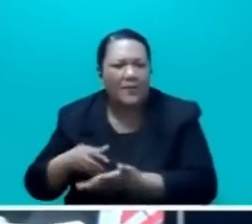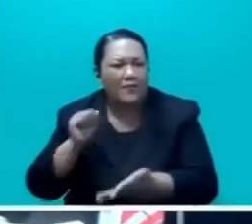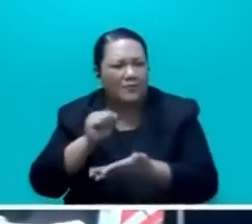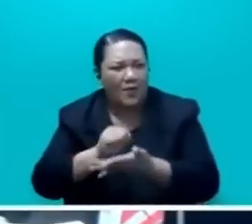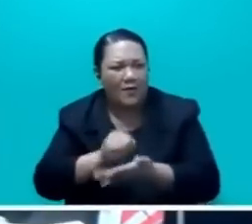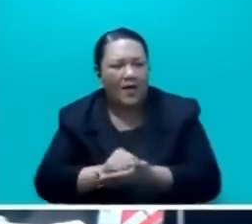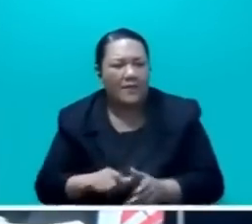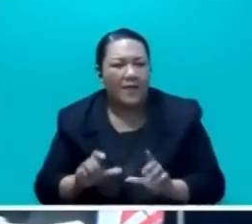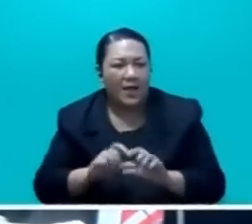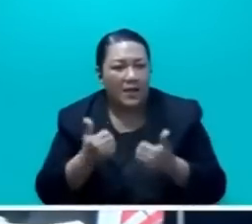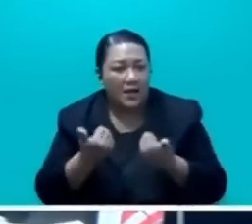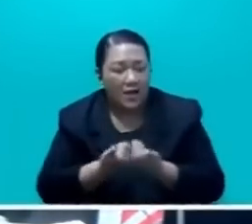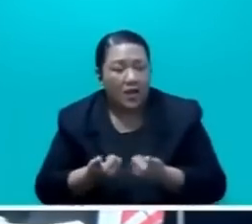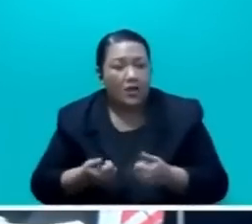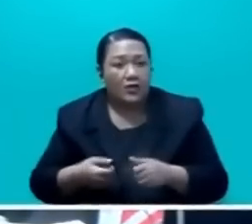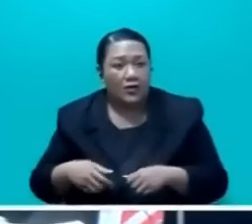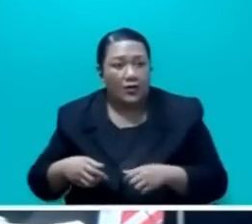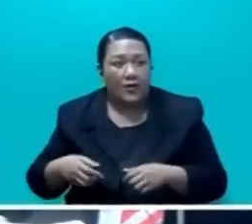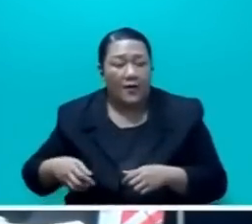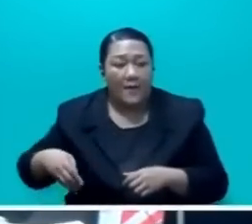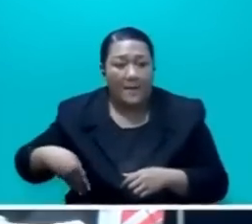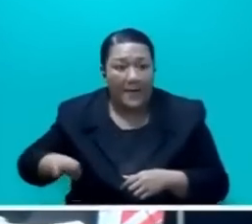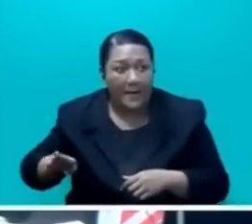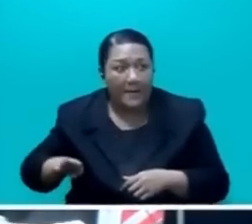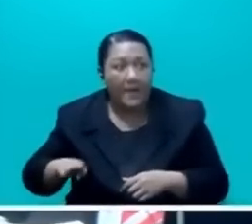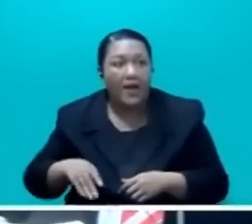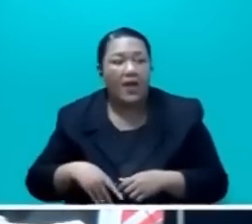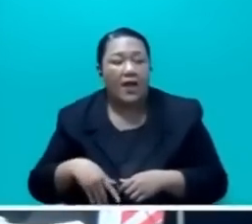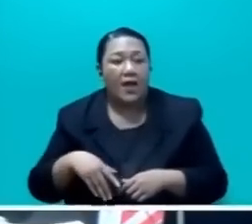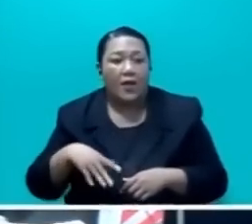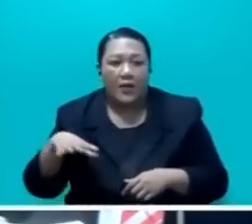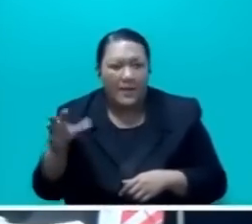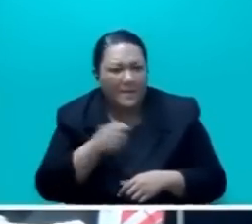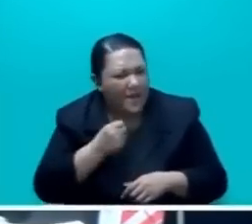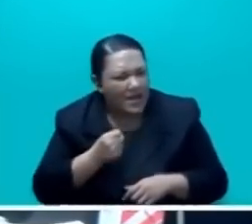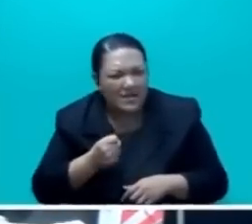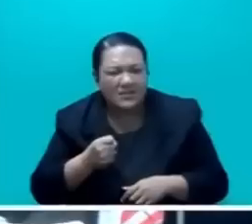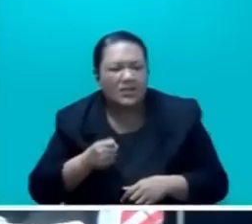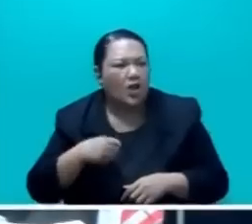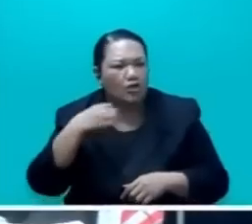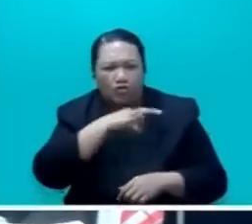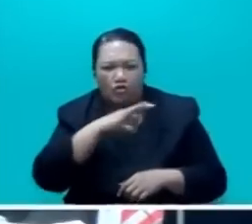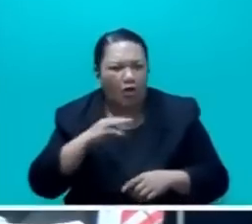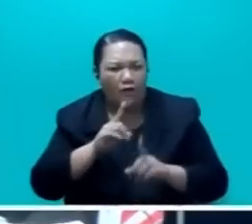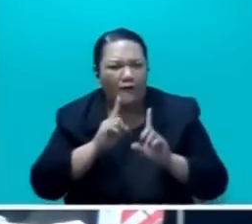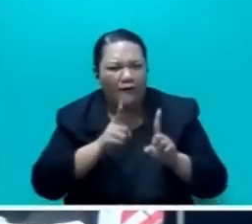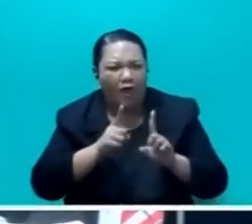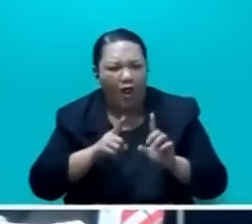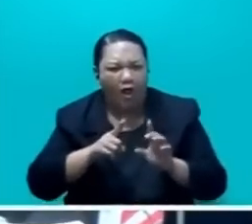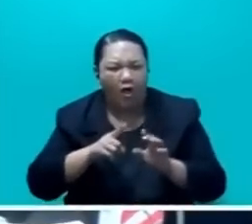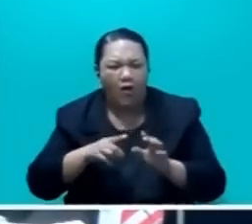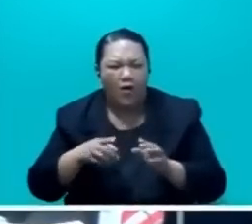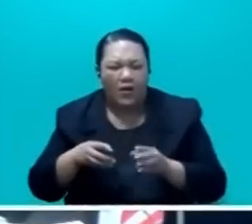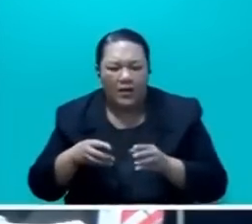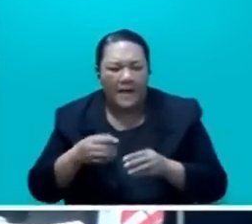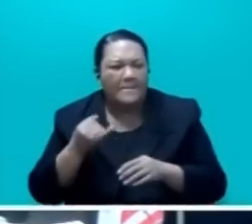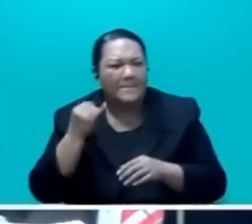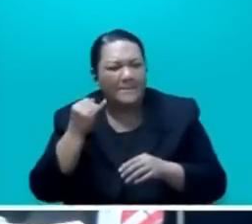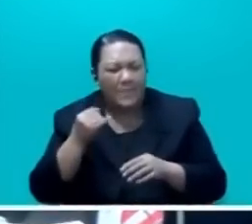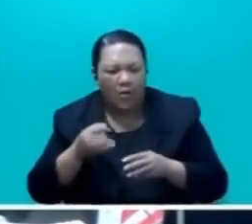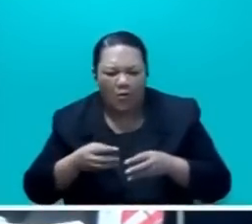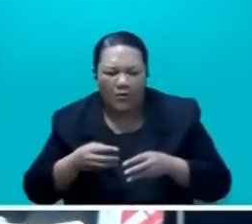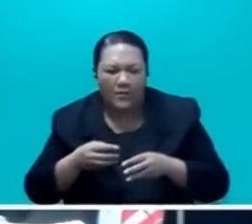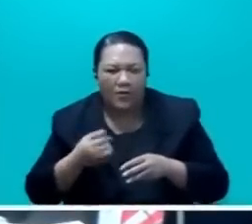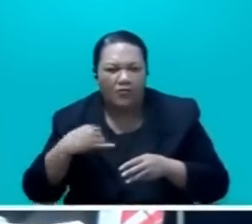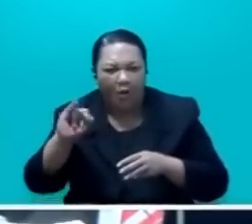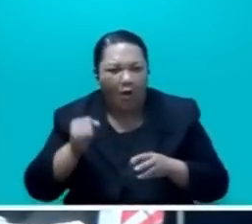members, we must avoid disgraceful and contemptible conduct, including what we say, and above all, we must accord a high level of dignity